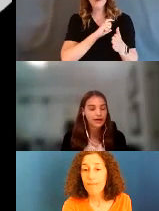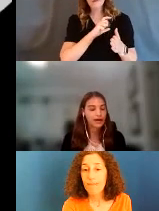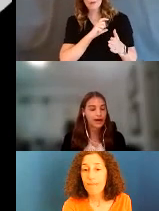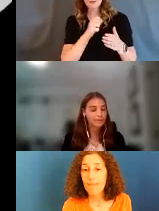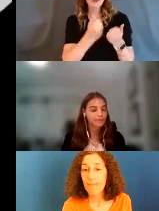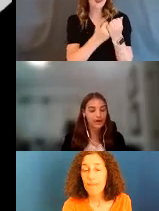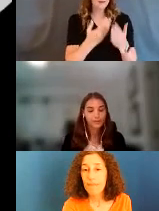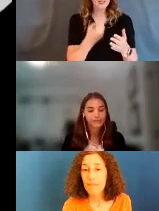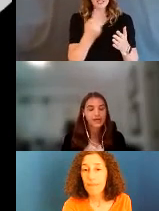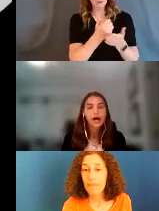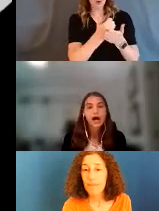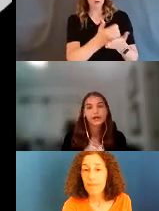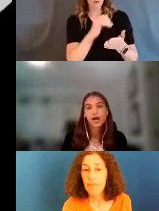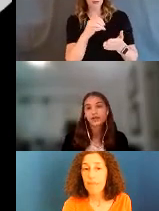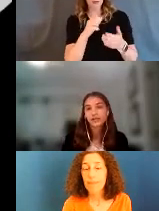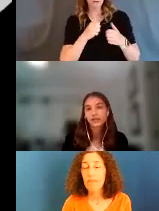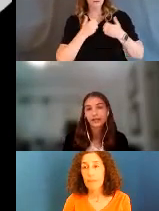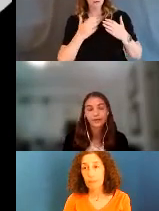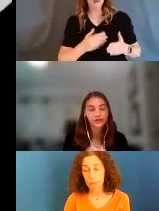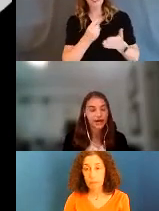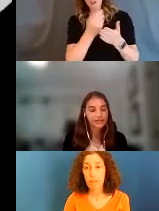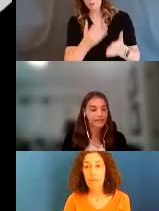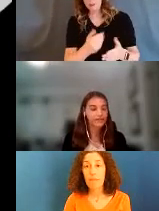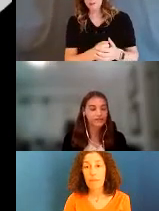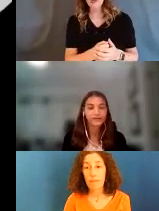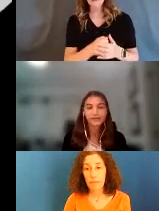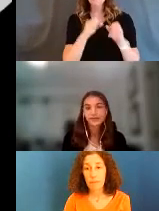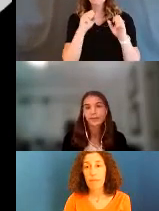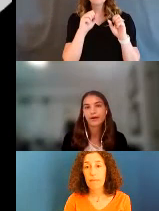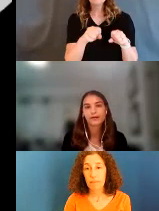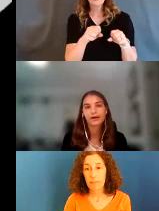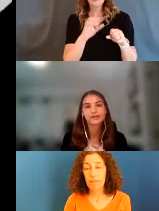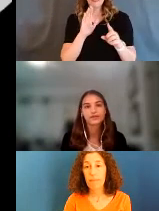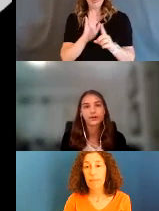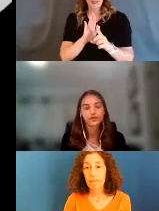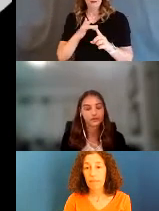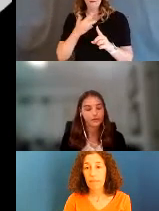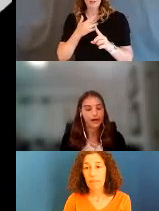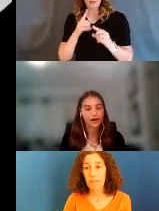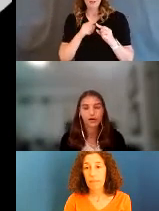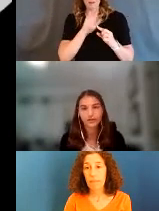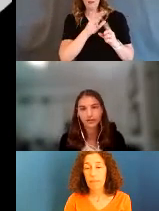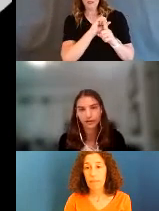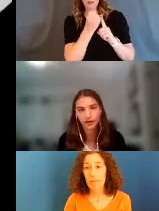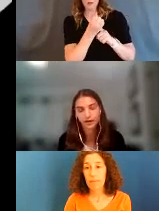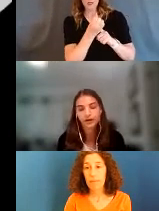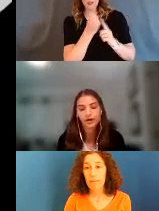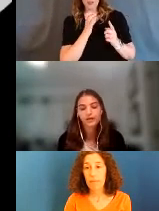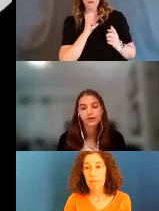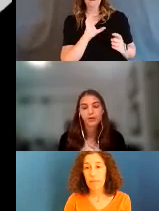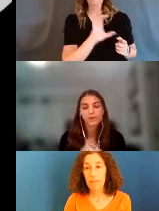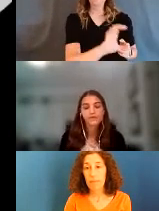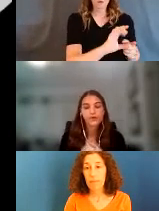advocate, therapist, unconsciously projects their feelings about a client's situation back onto the